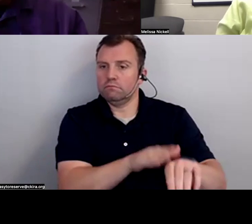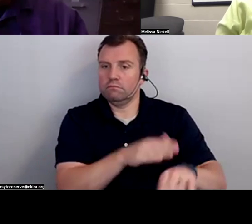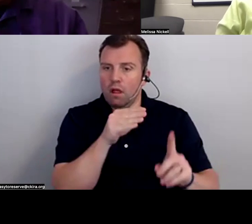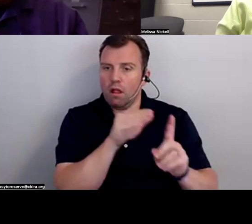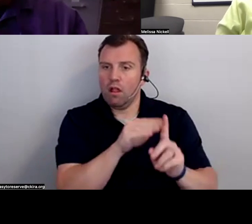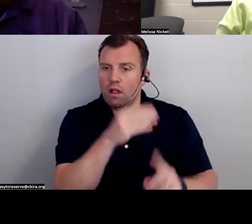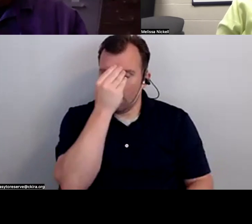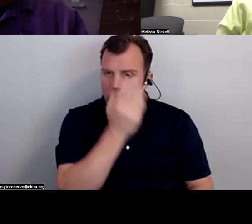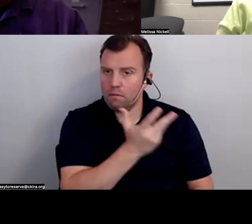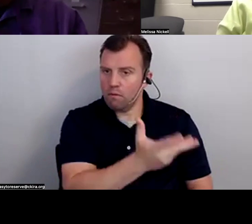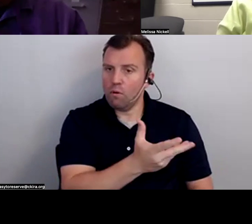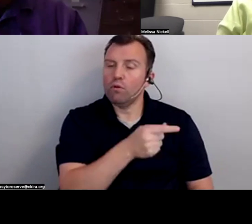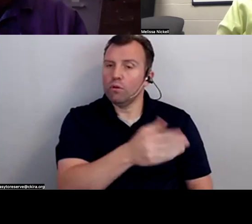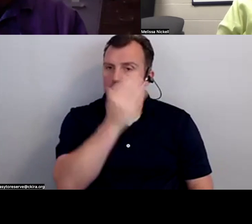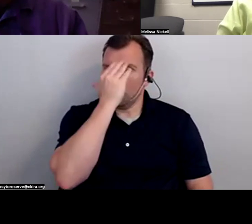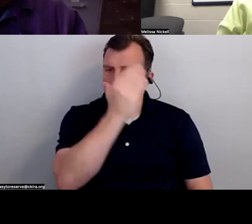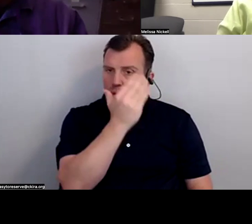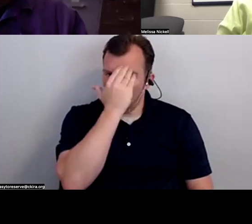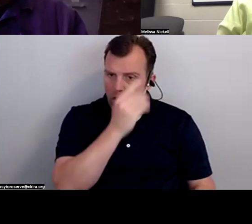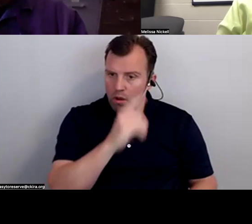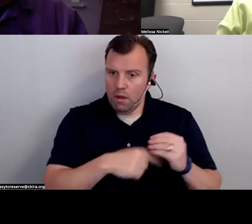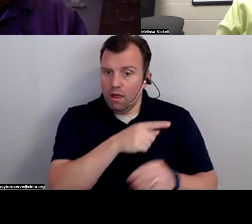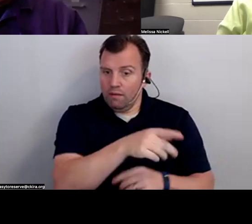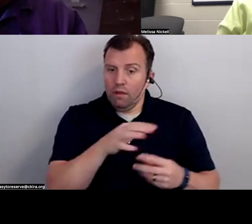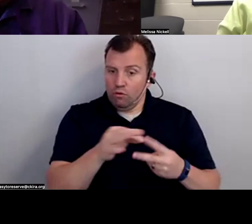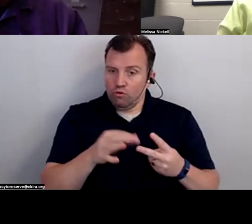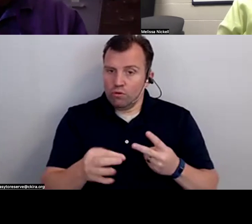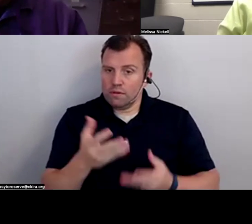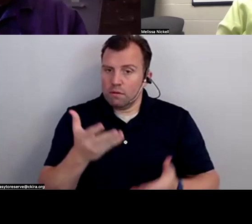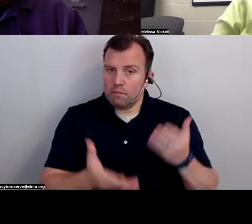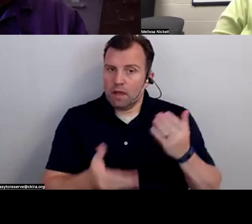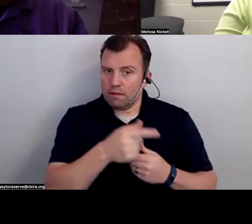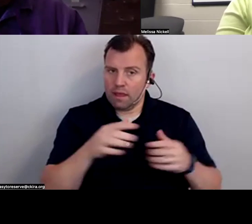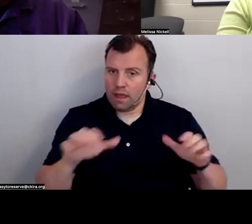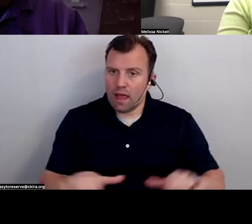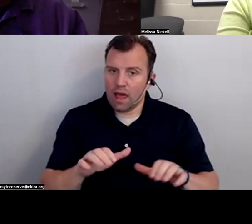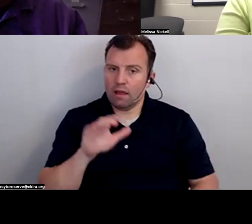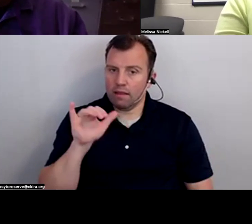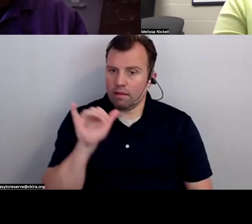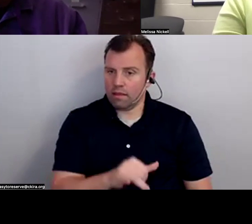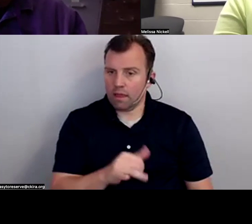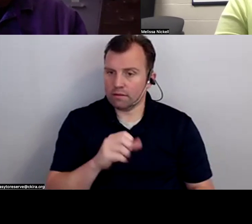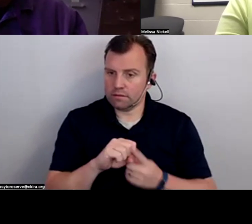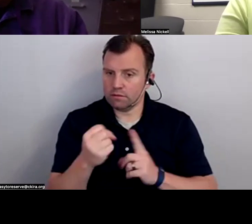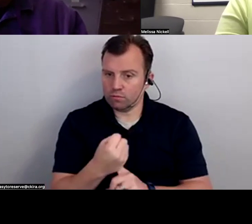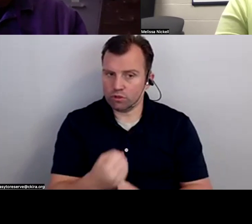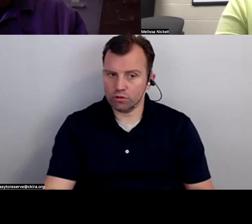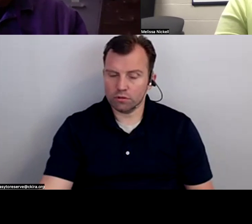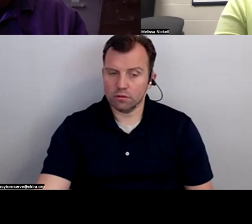situation and so that they're aware of it, and if they choose to, they can maybe act on it.